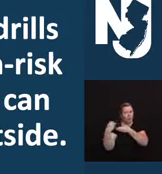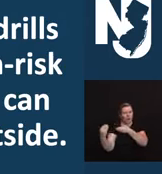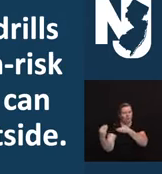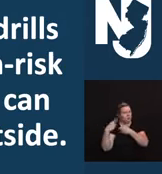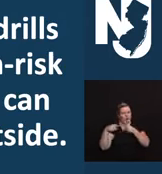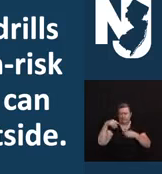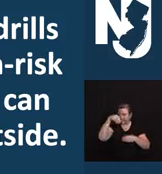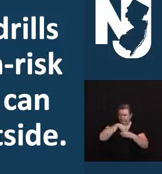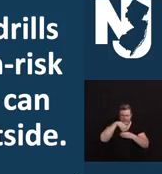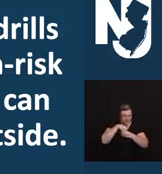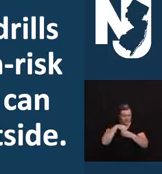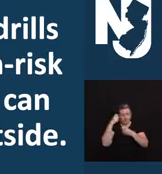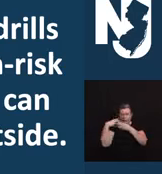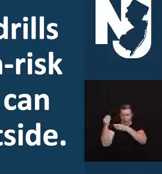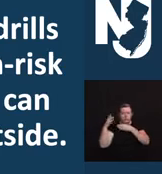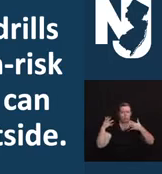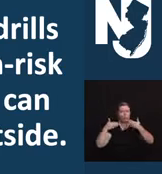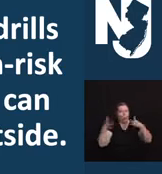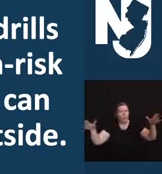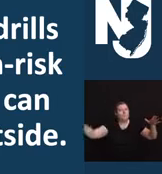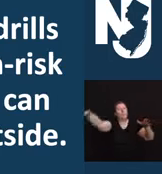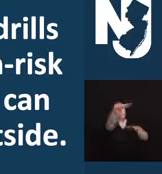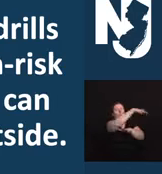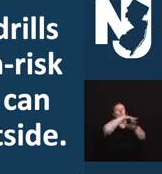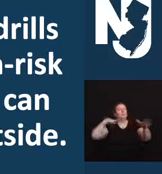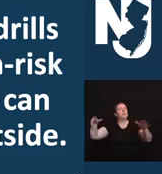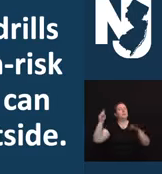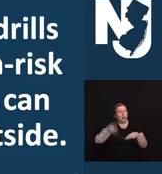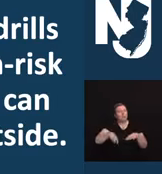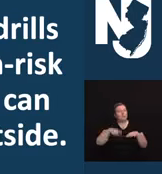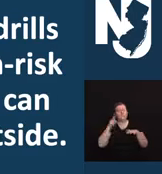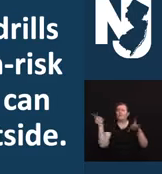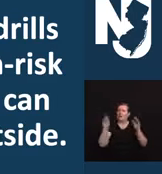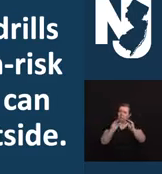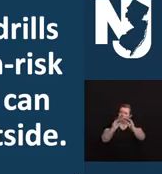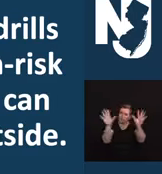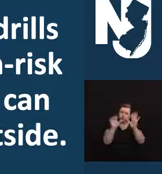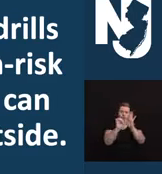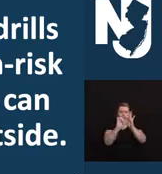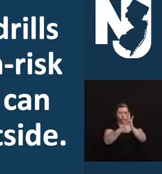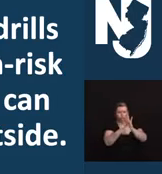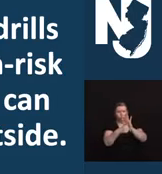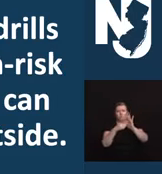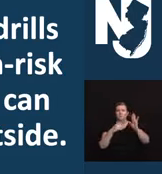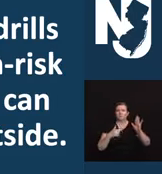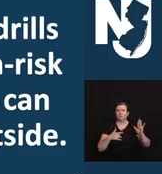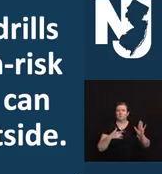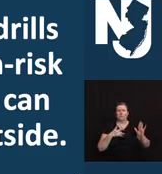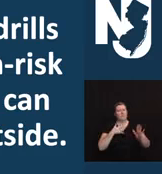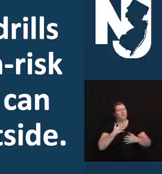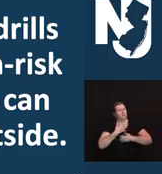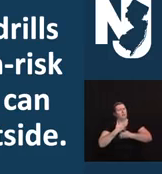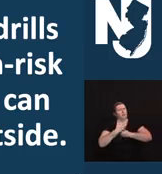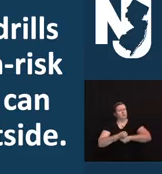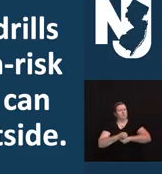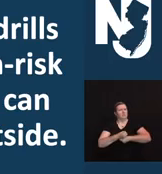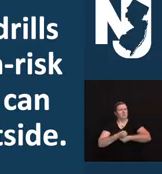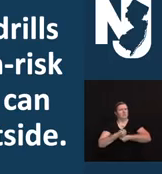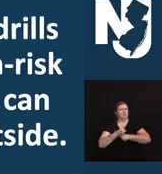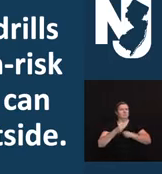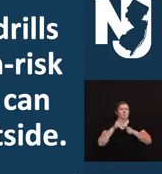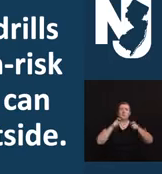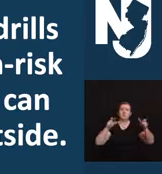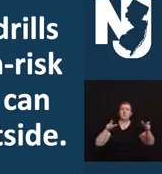open air. We have been very clear throughout our restart that we have greater confidence in the ability to keep residents safe